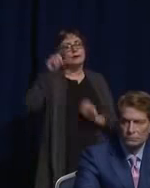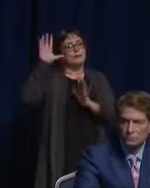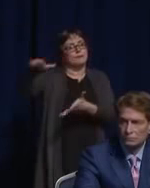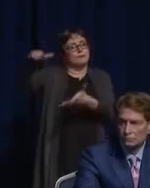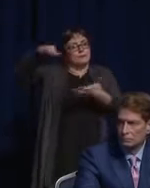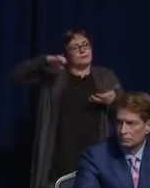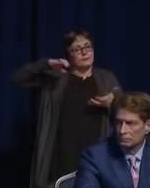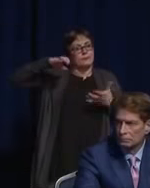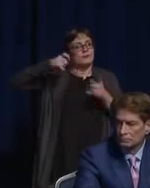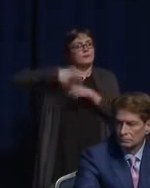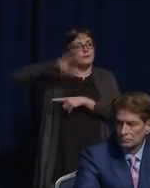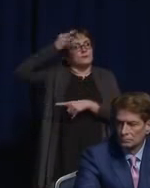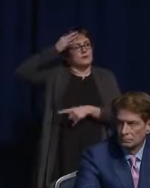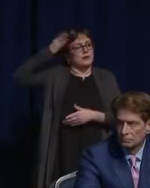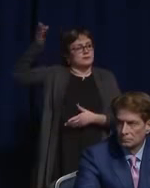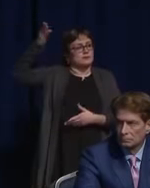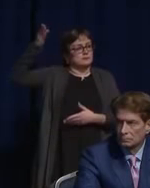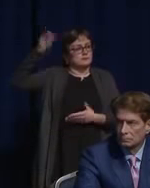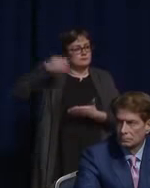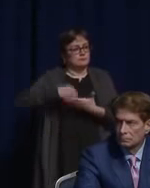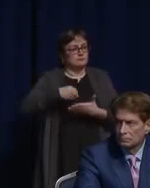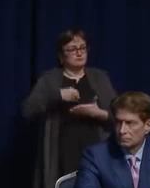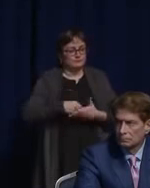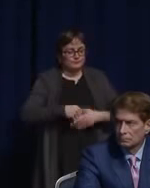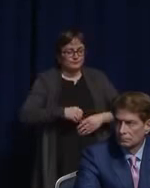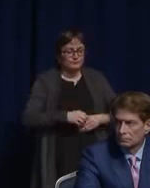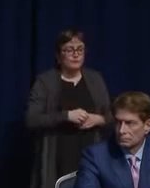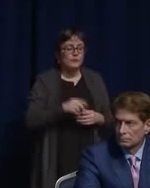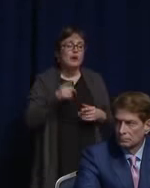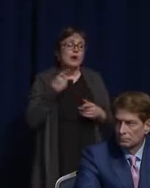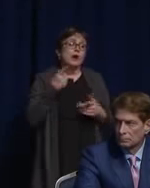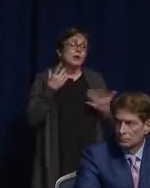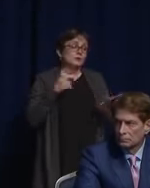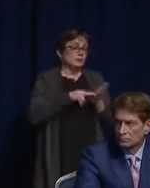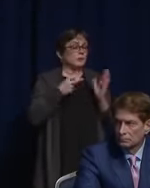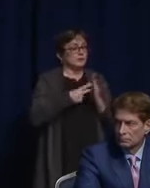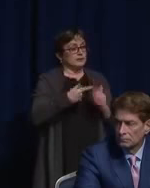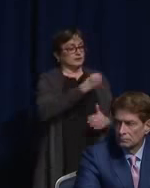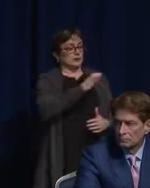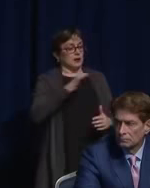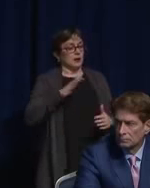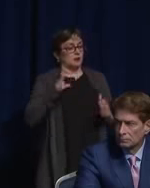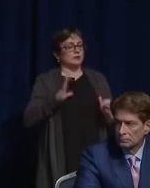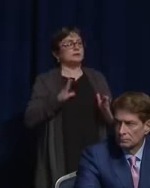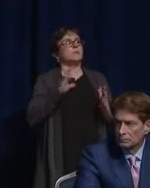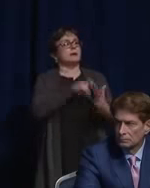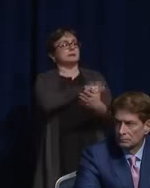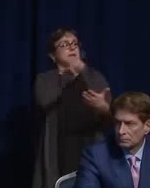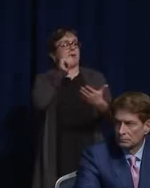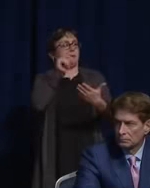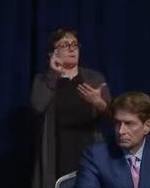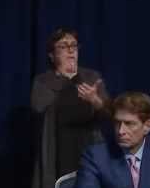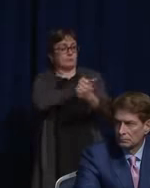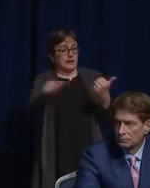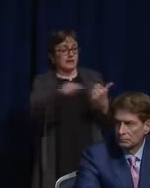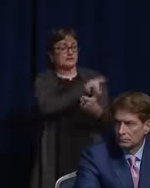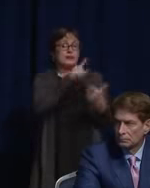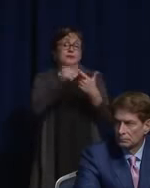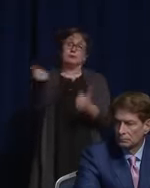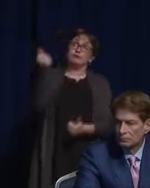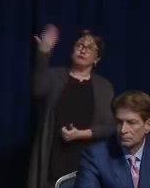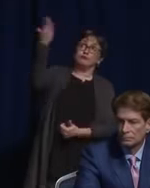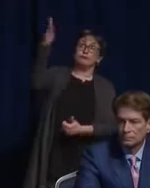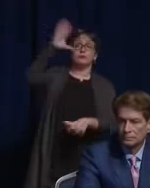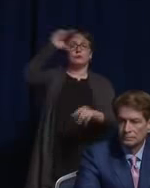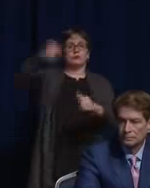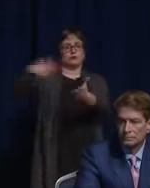which requires Congress to pass that and for a president to sign it. You know, we were doing some math